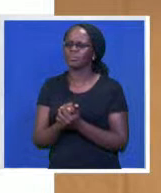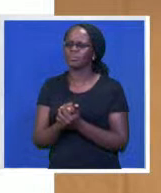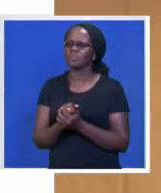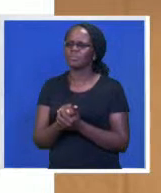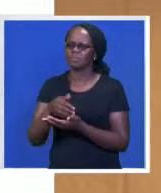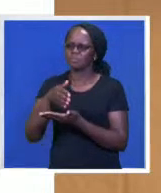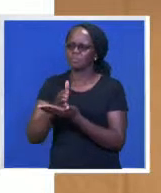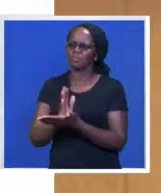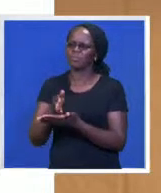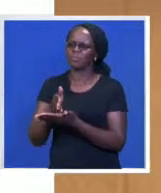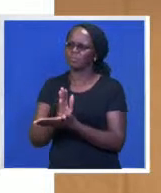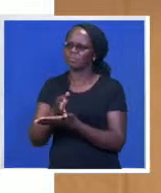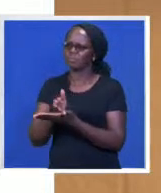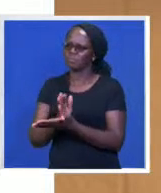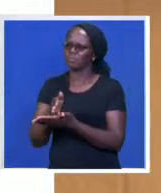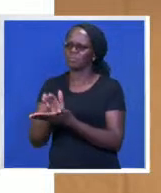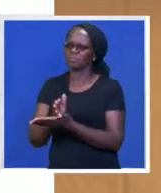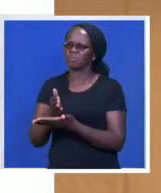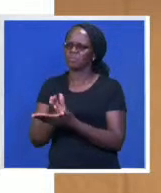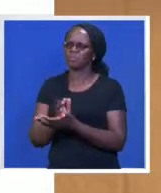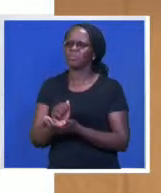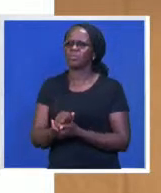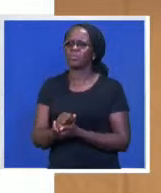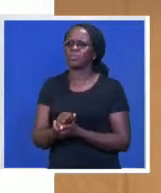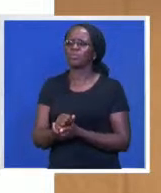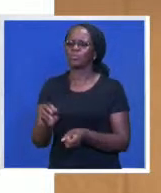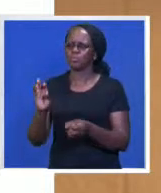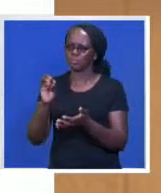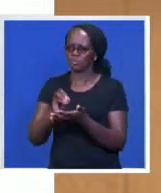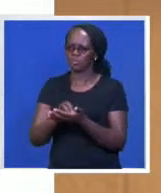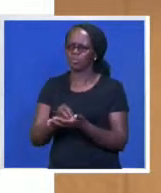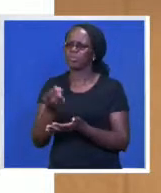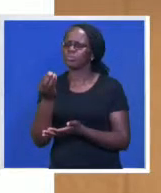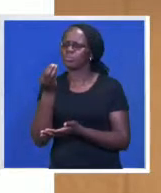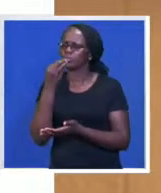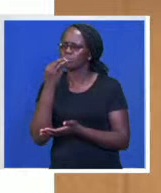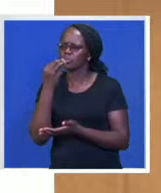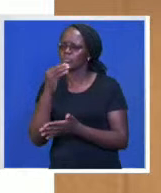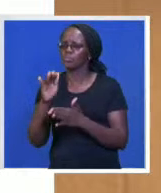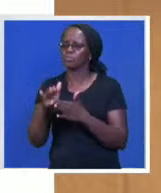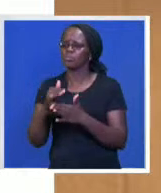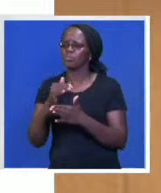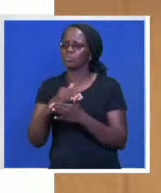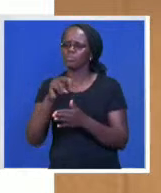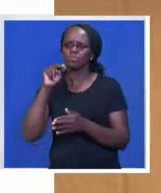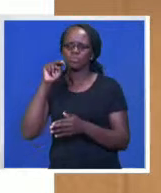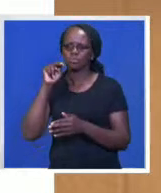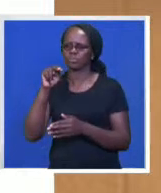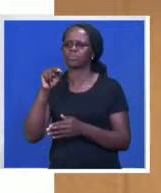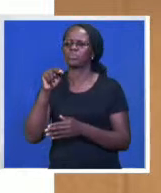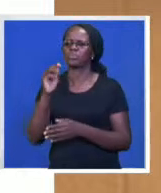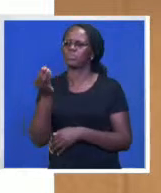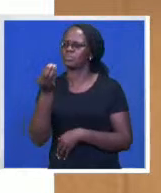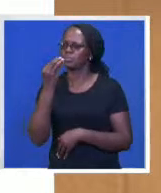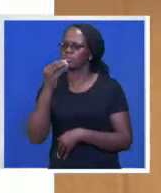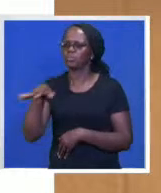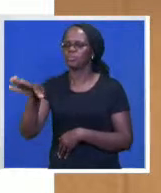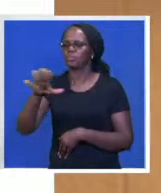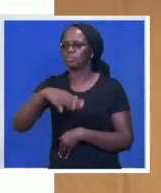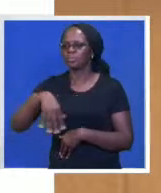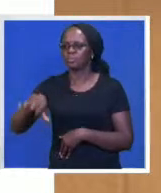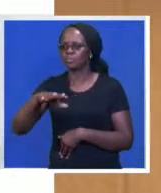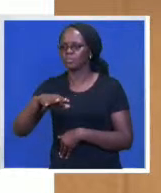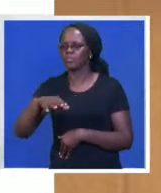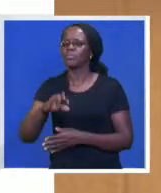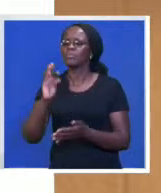oranges and all the likes, so that we have food as well, because we need food. That is found in Genesis 9 verse